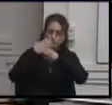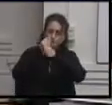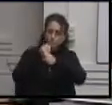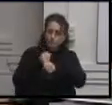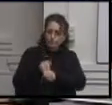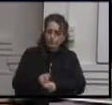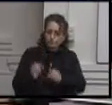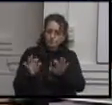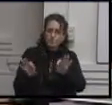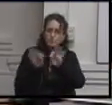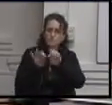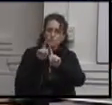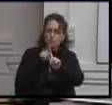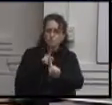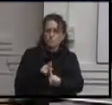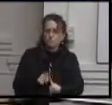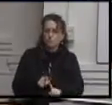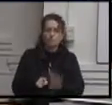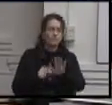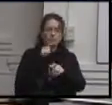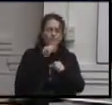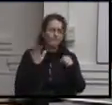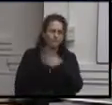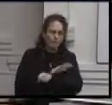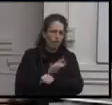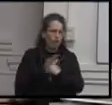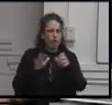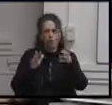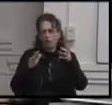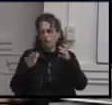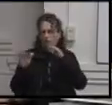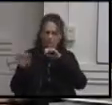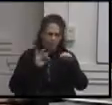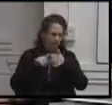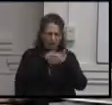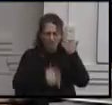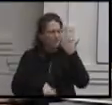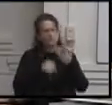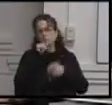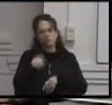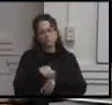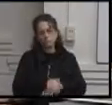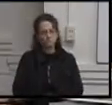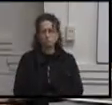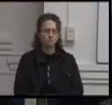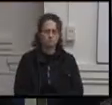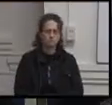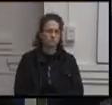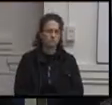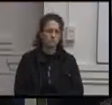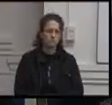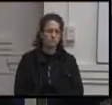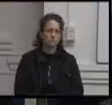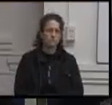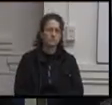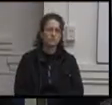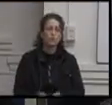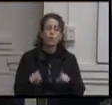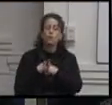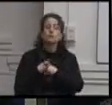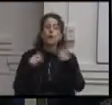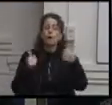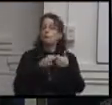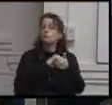public, but we don't need it, read line by line. Right. Also, would you introduce the other members of